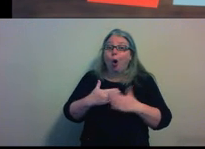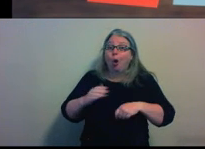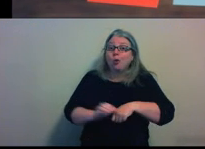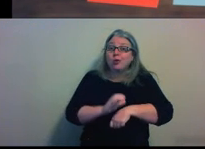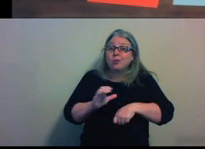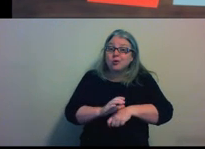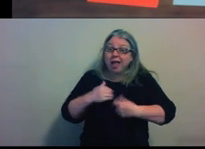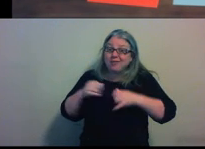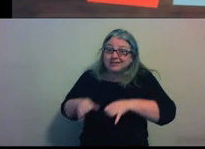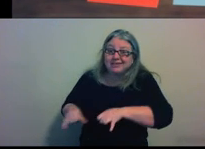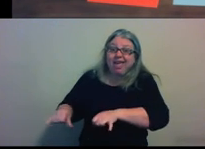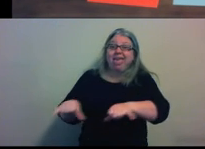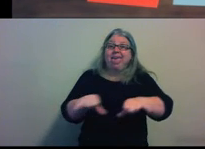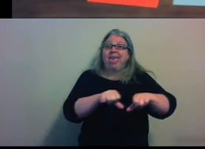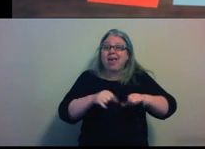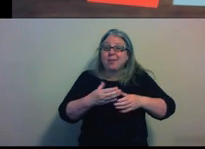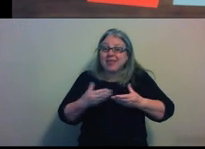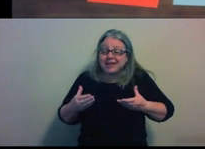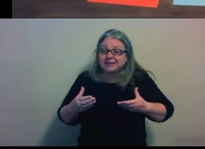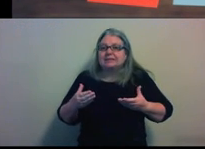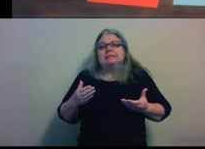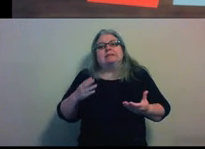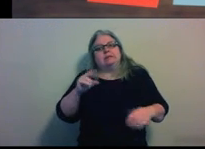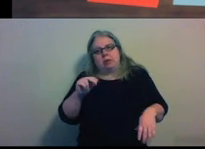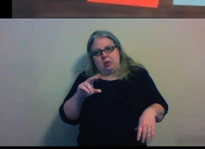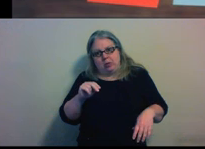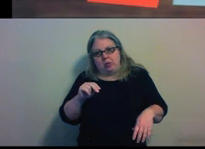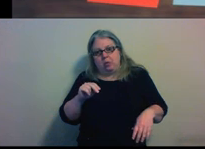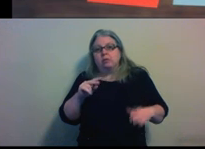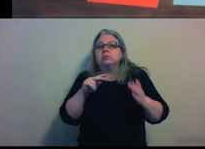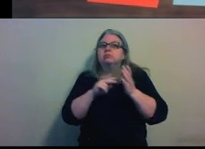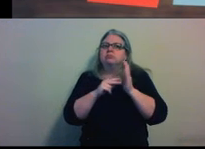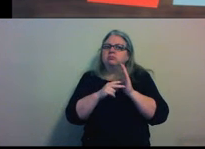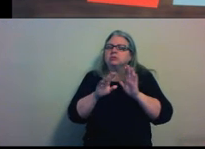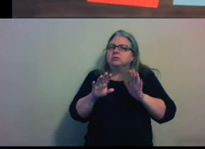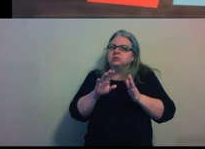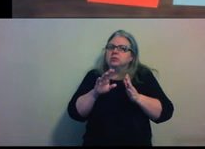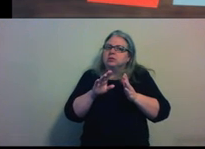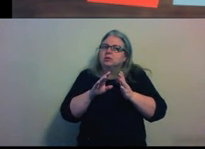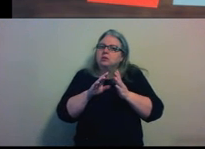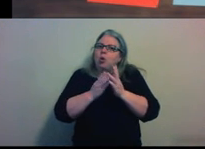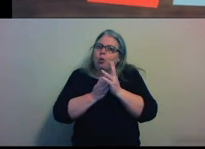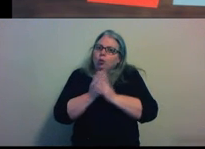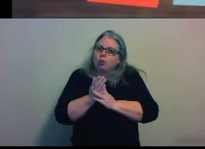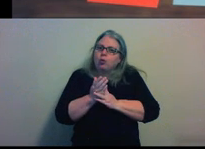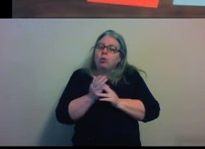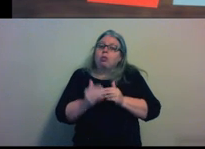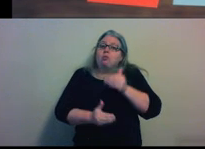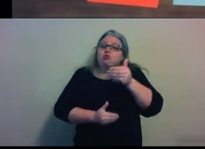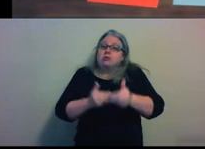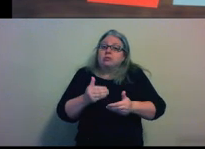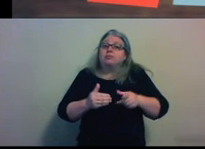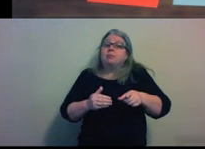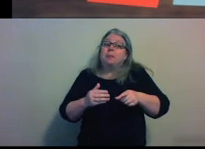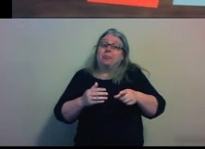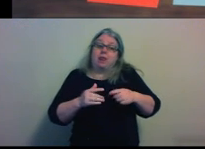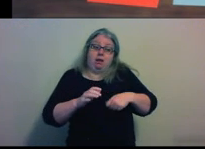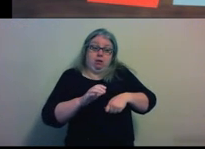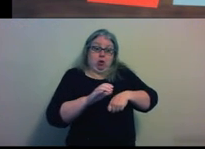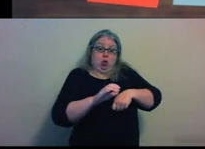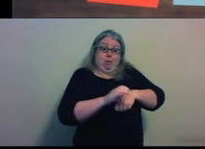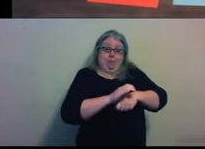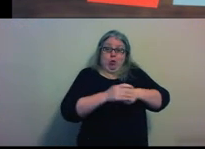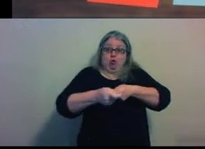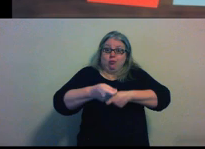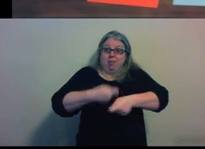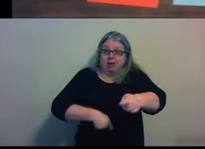all computers and devices have the same functioning cameras and microphones, so that means you want to make sure to go through the same procedure again if you're